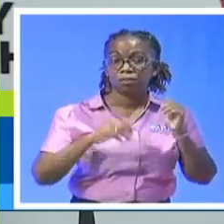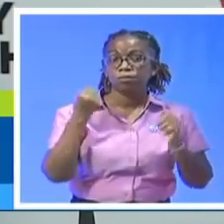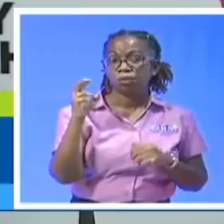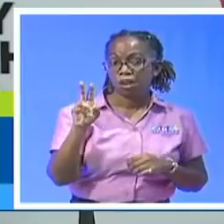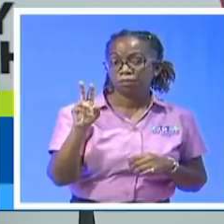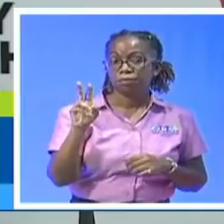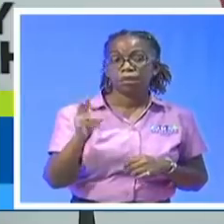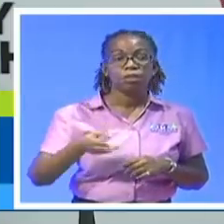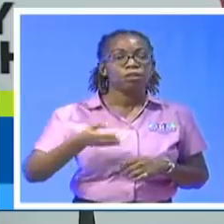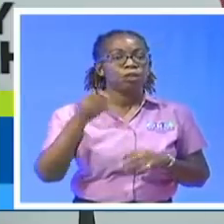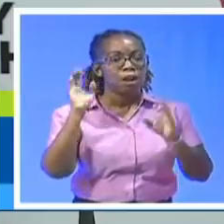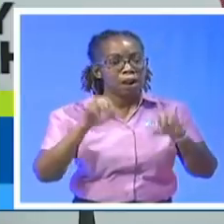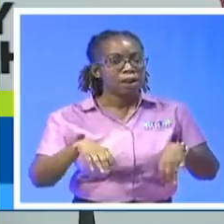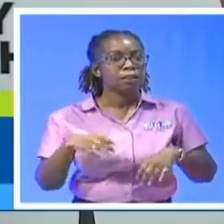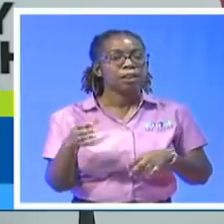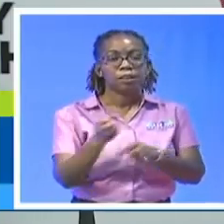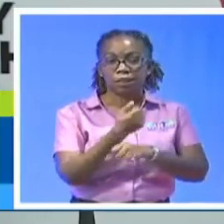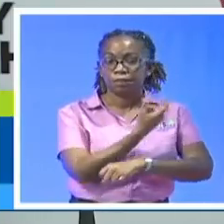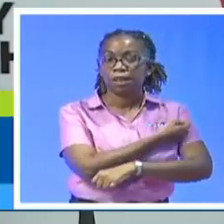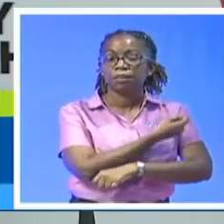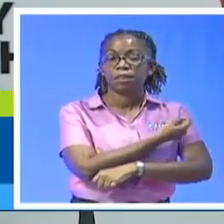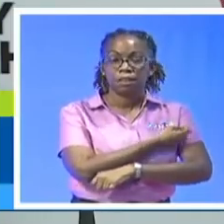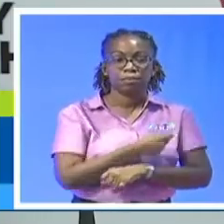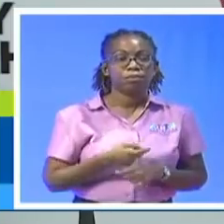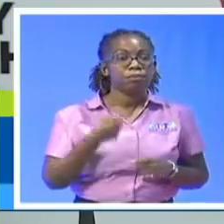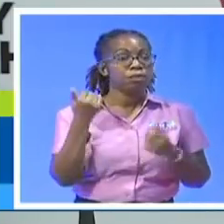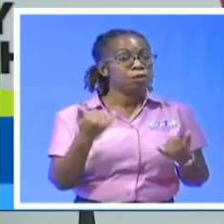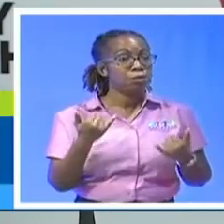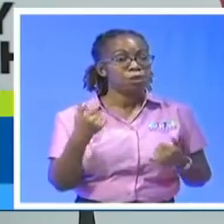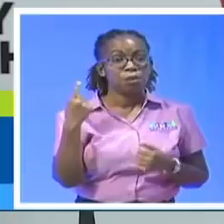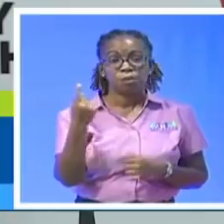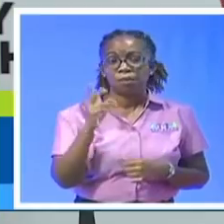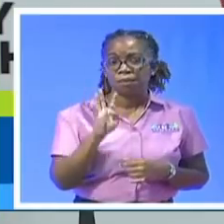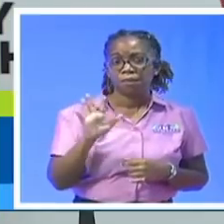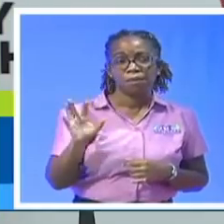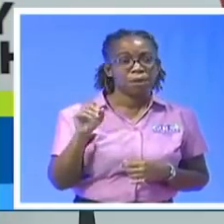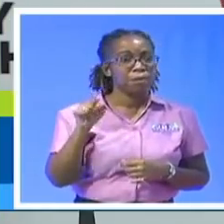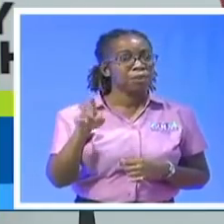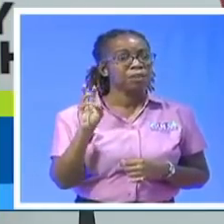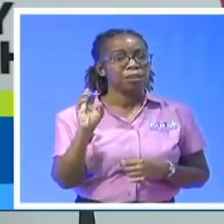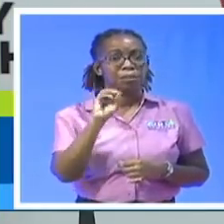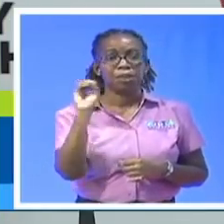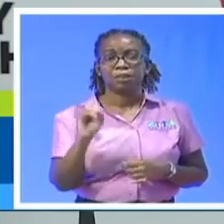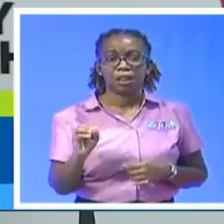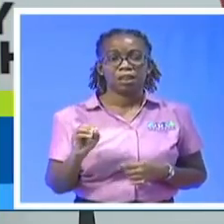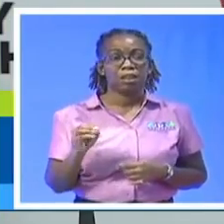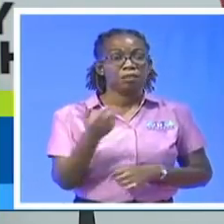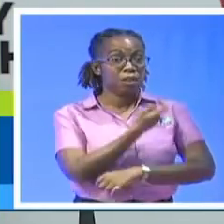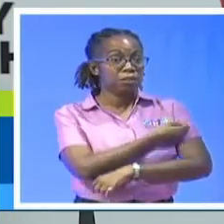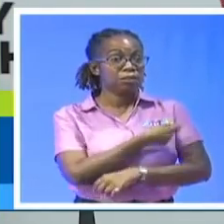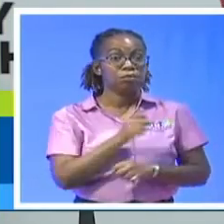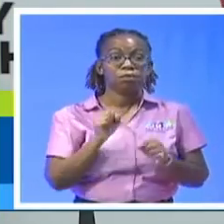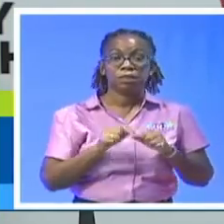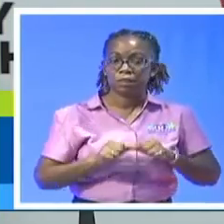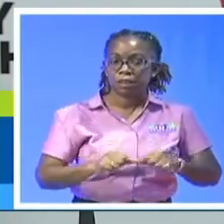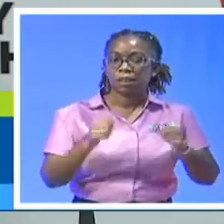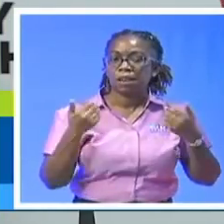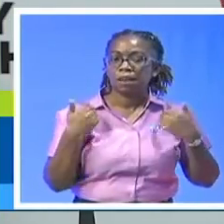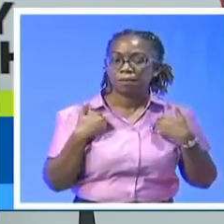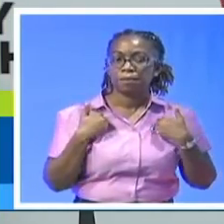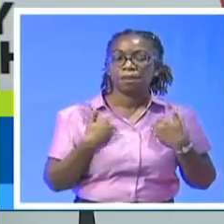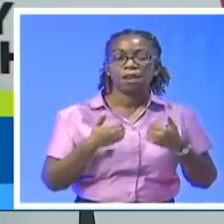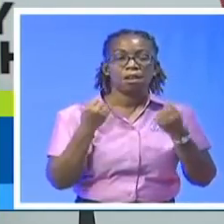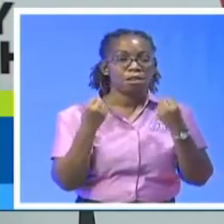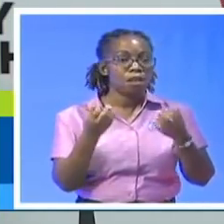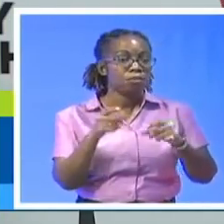But that herd now is only 45.6% vaccinated. So we still have a very long way to